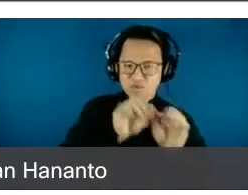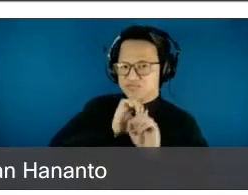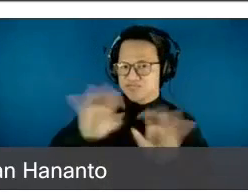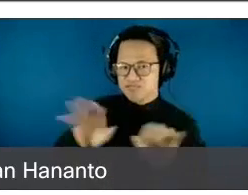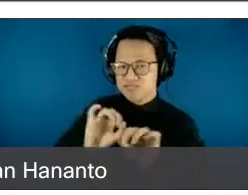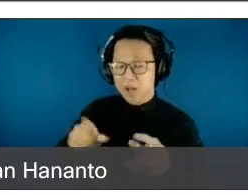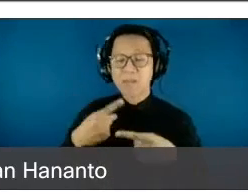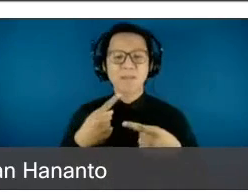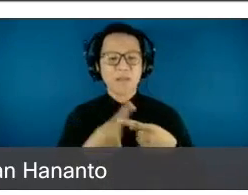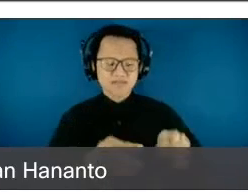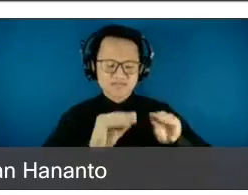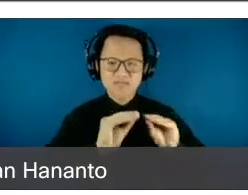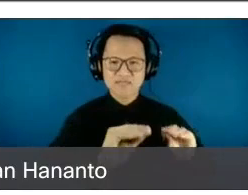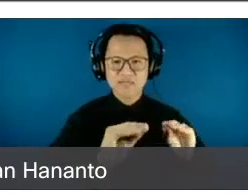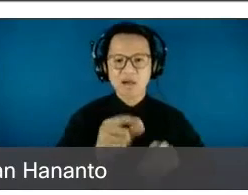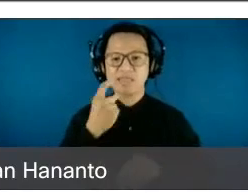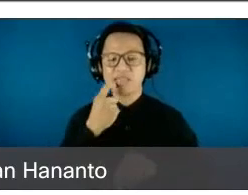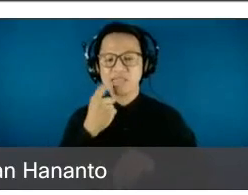terkait pentingnya inklusivitas.